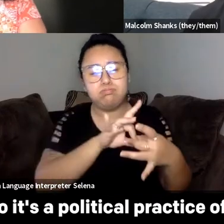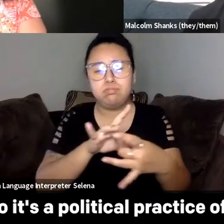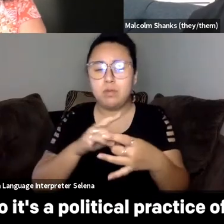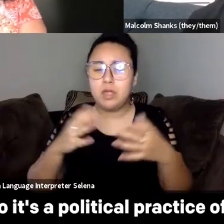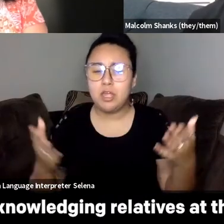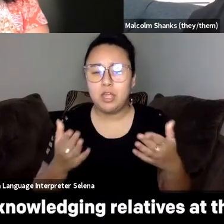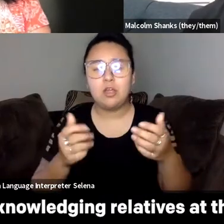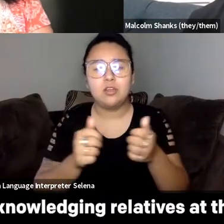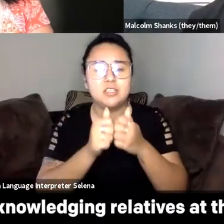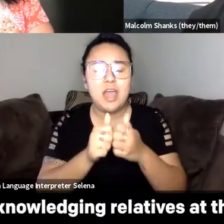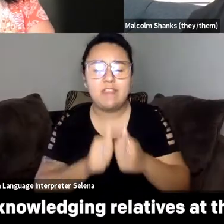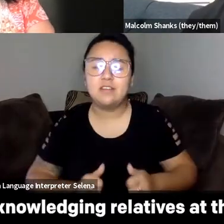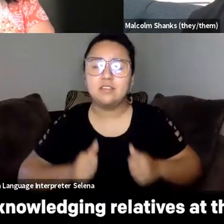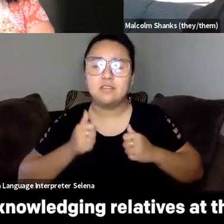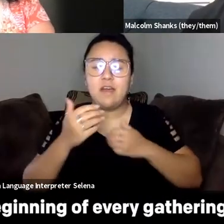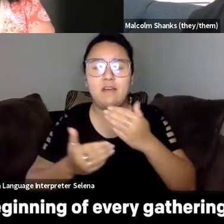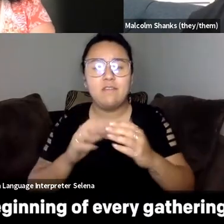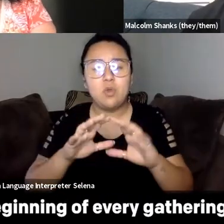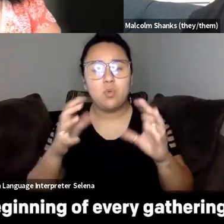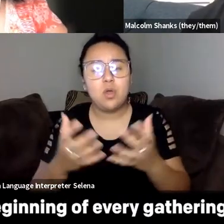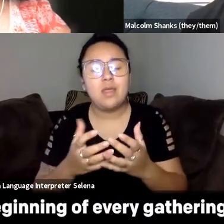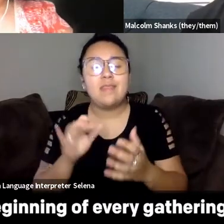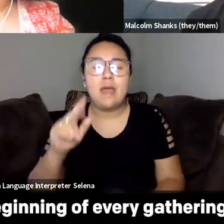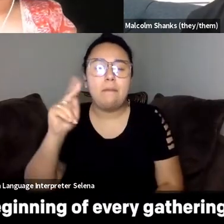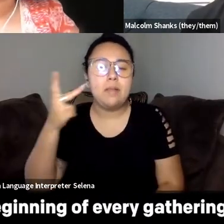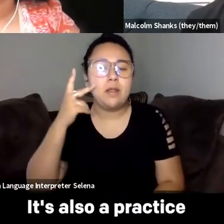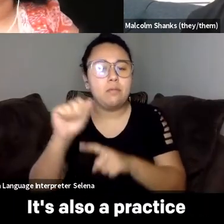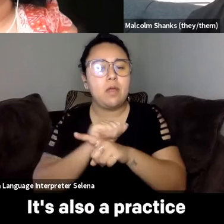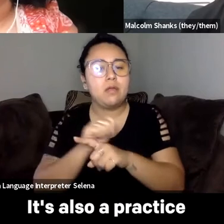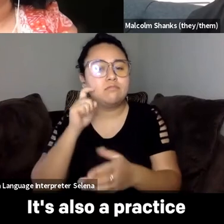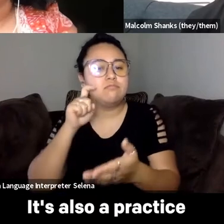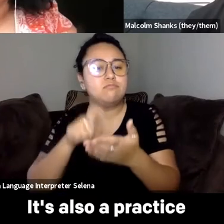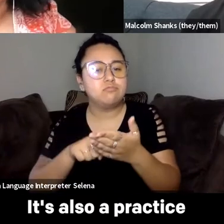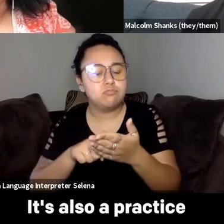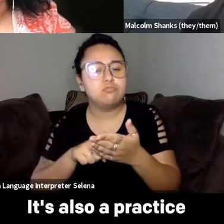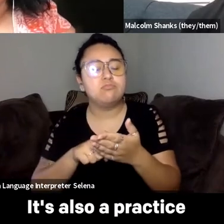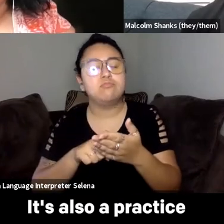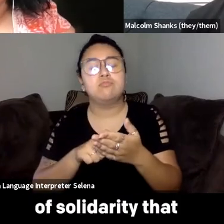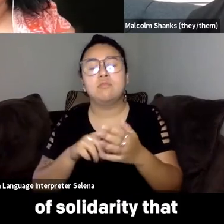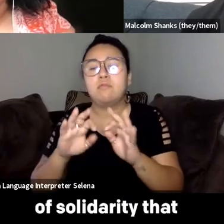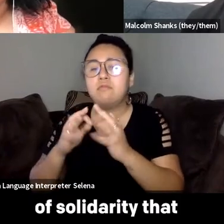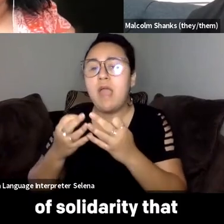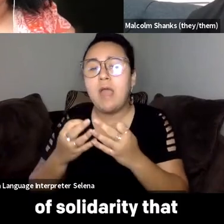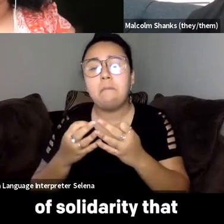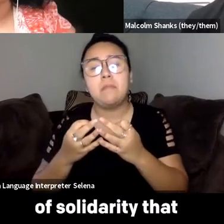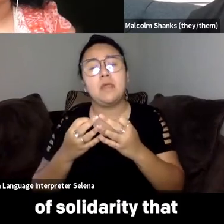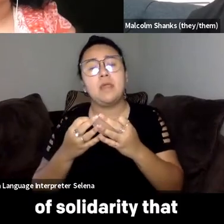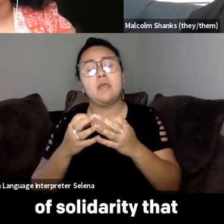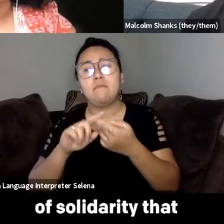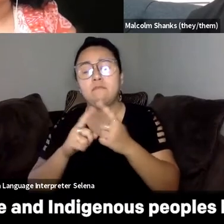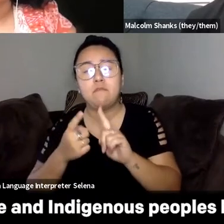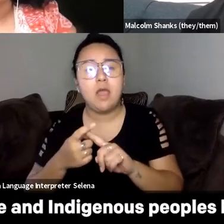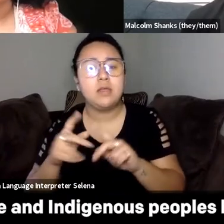world. So it's a political practice of acknowledging relatives at the beginning of every gathering. It's also a practice